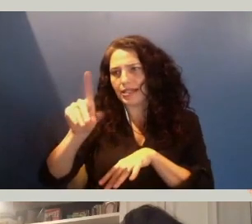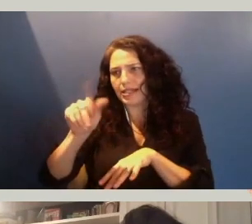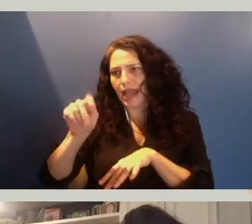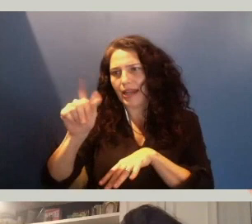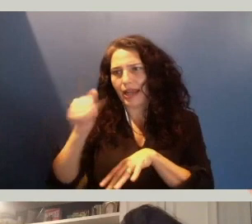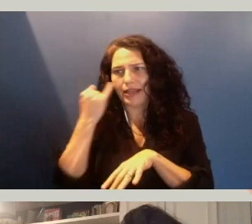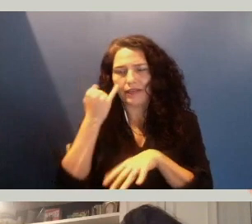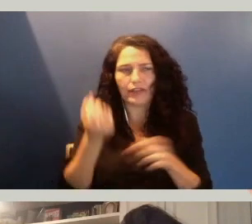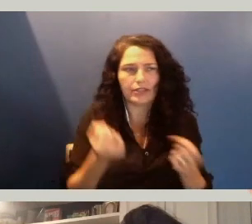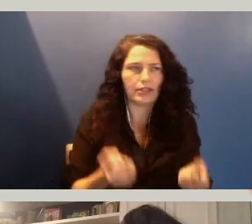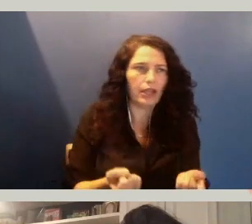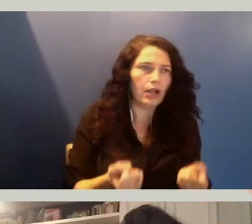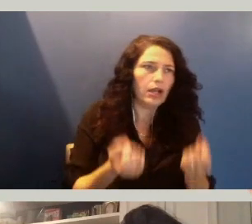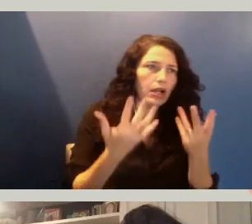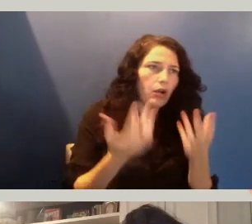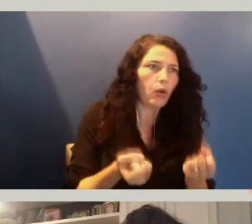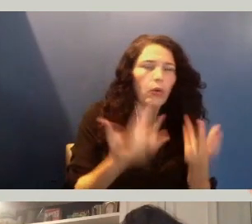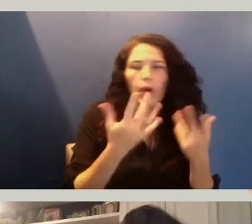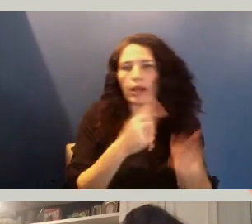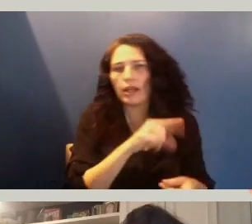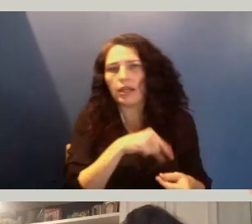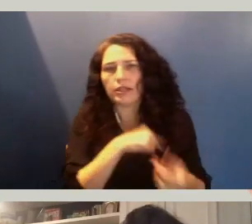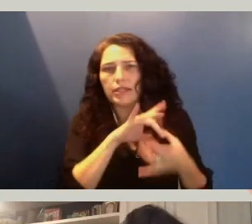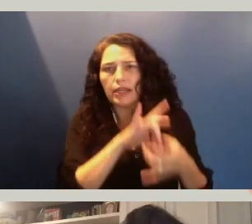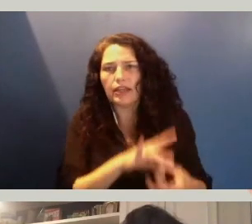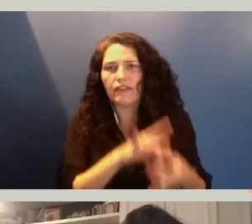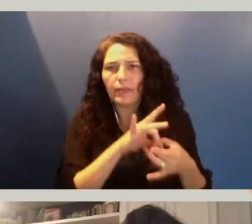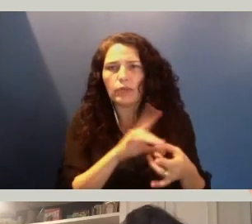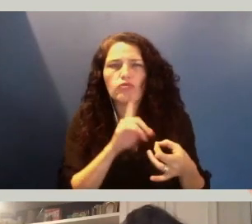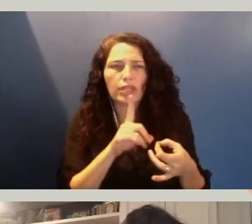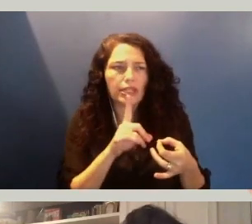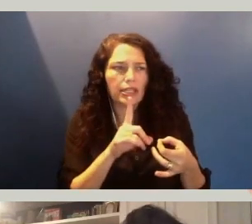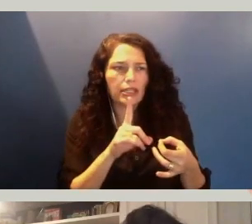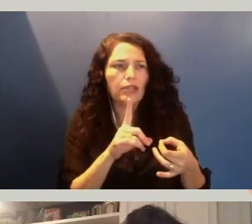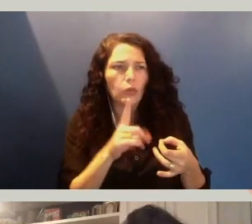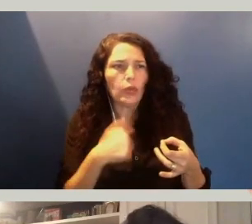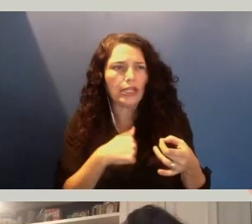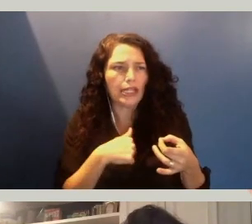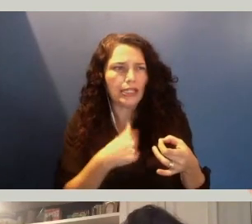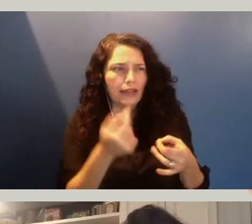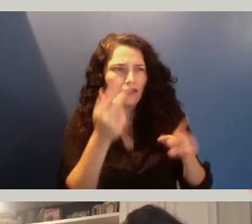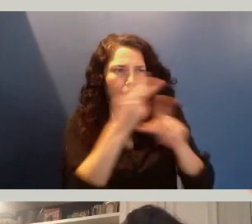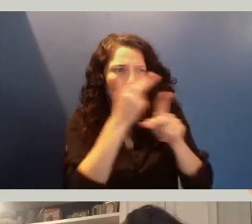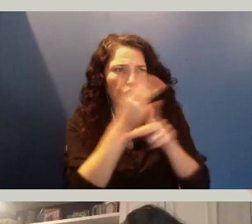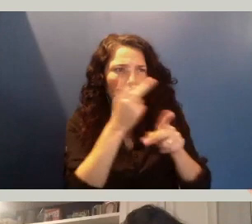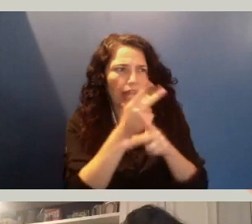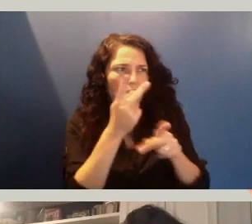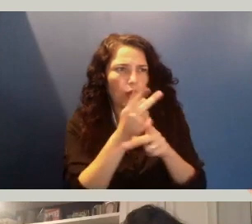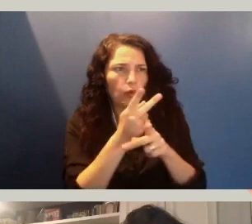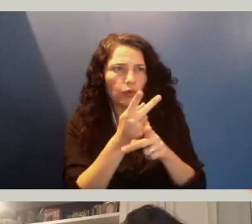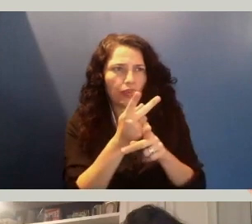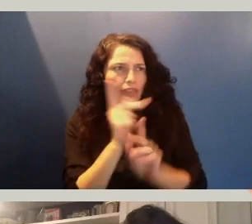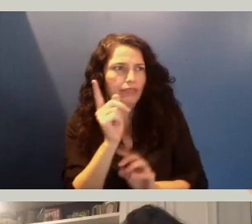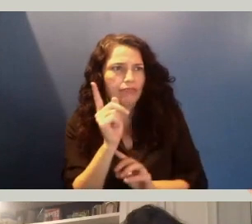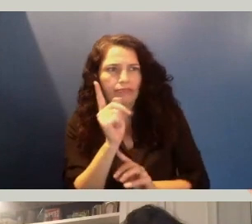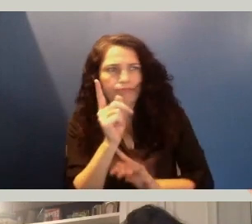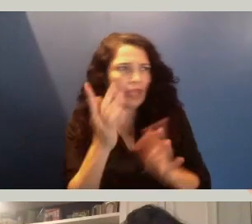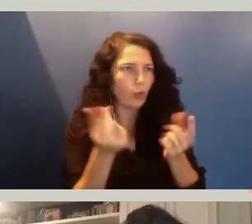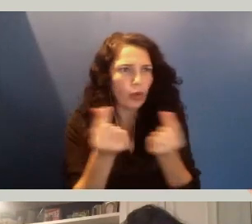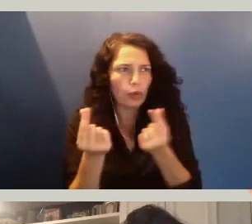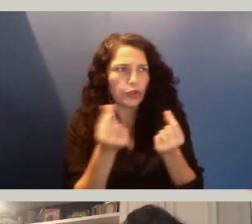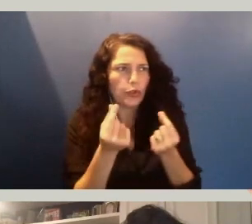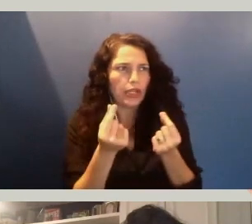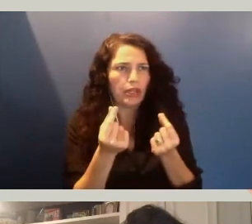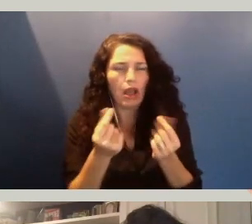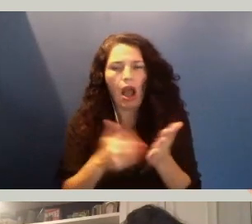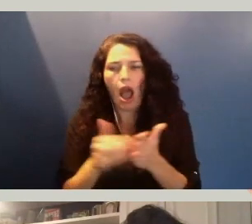really make sense of the moment that we're in, because we're often just putting one foot in front of the other and really trying to make sense of this as we're